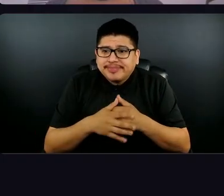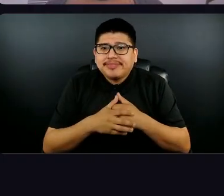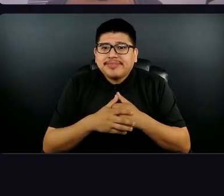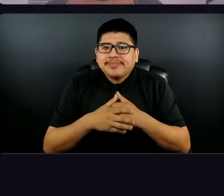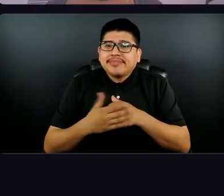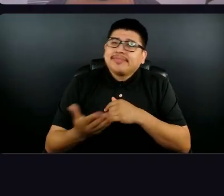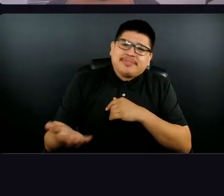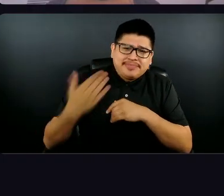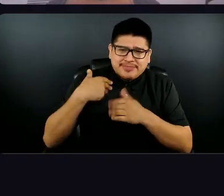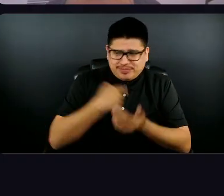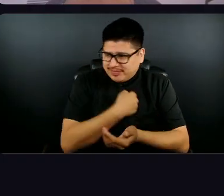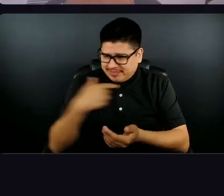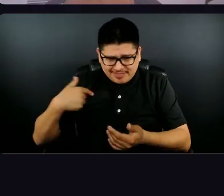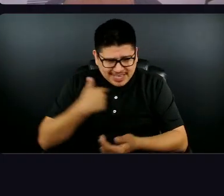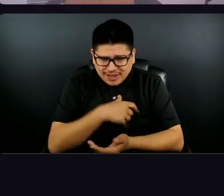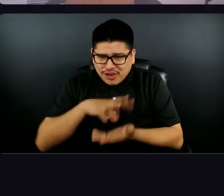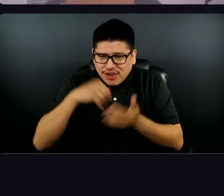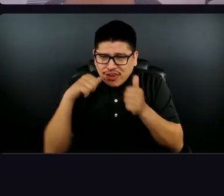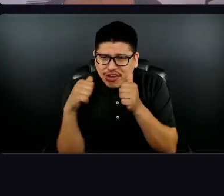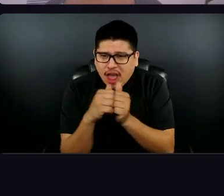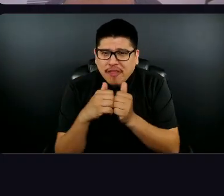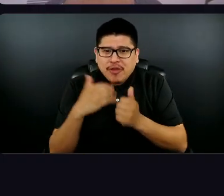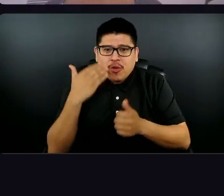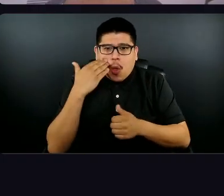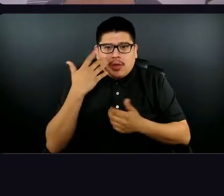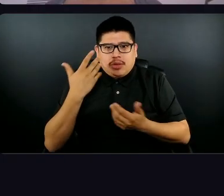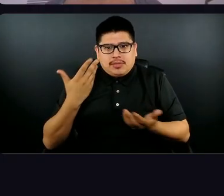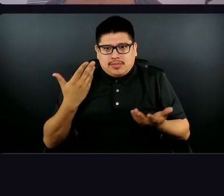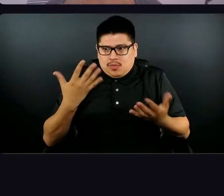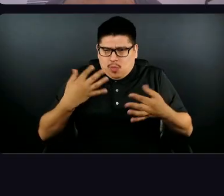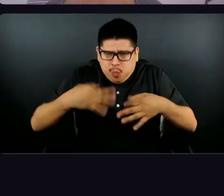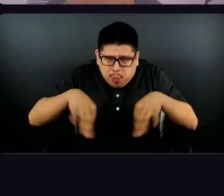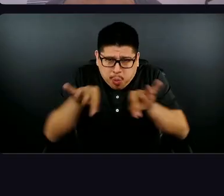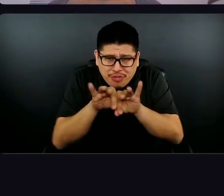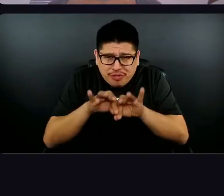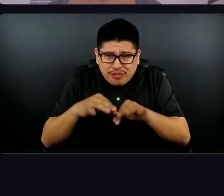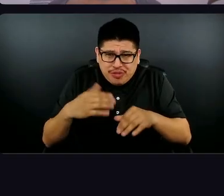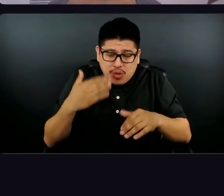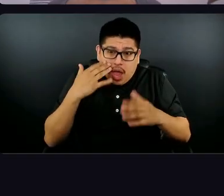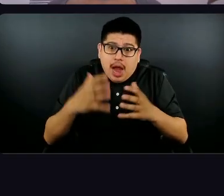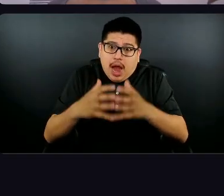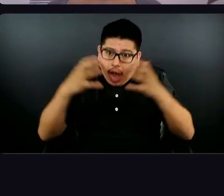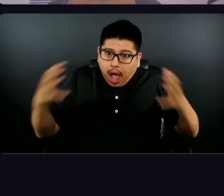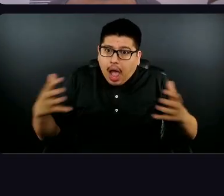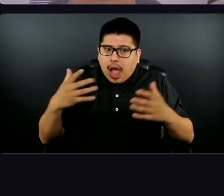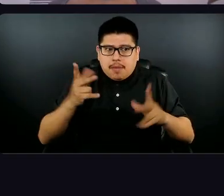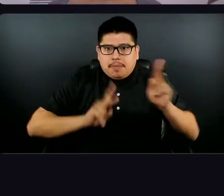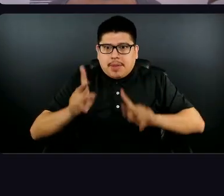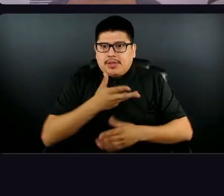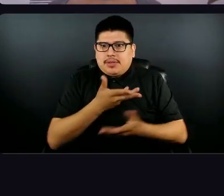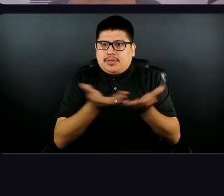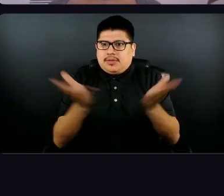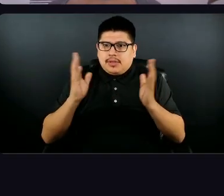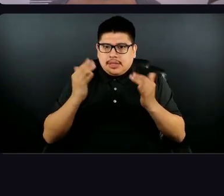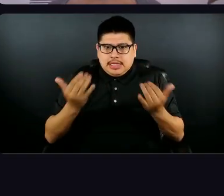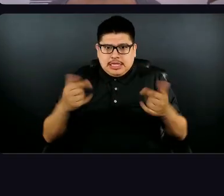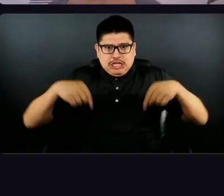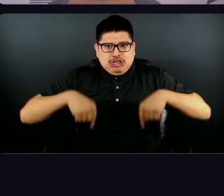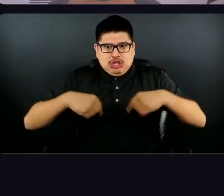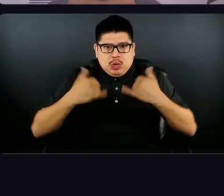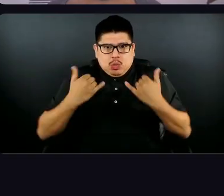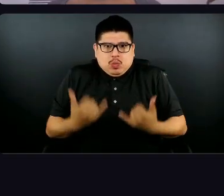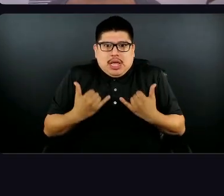together. Because, for what it's worth, I know a lot of folks that are in here right now